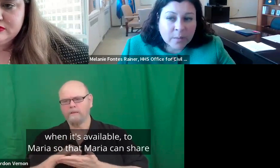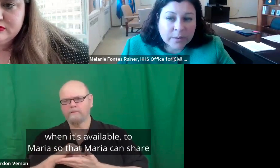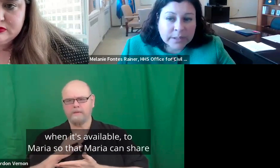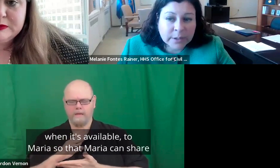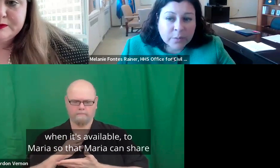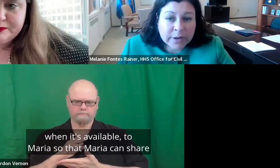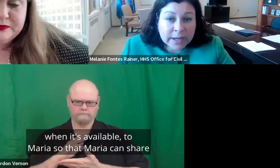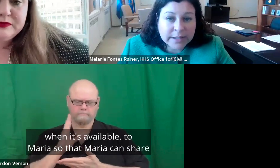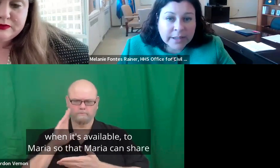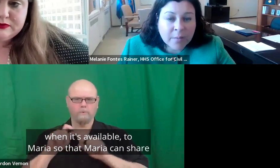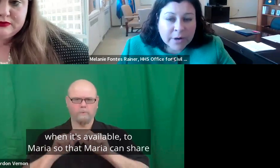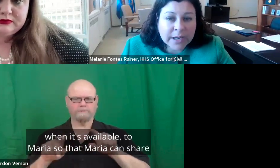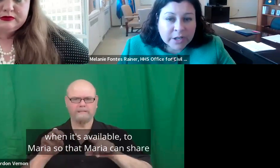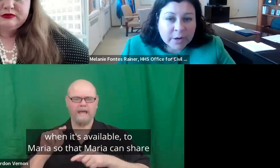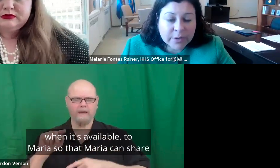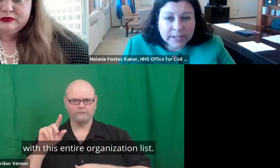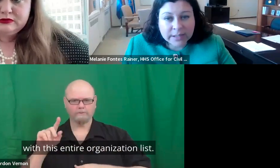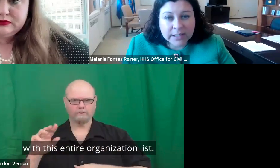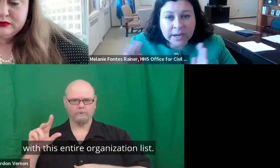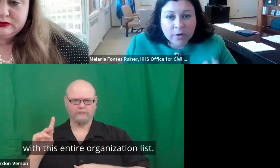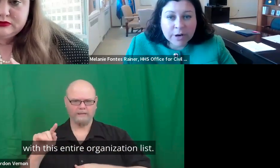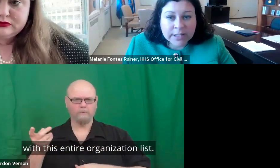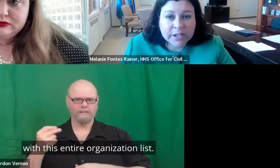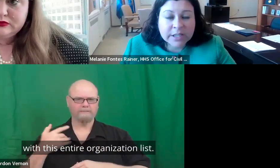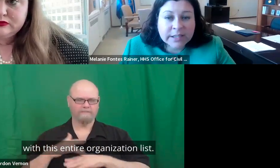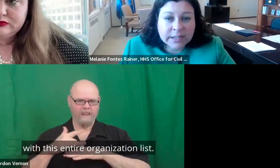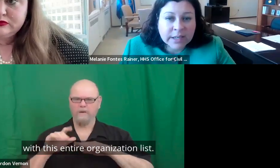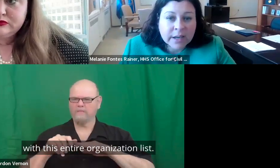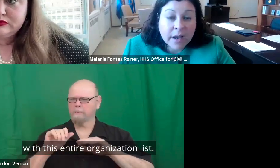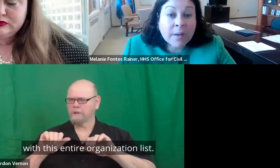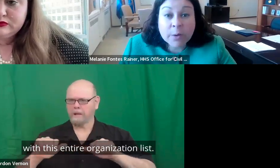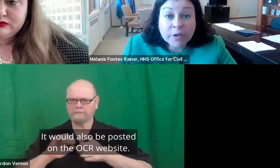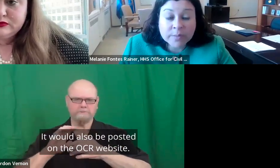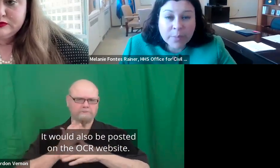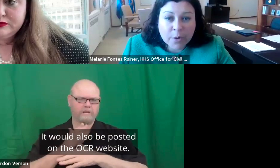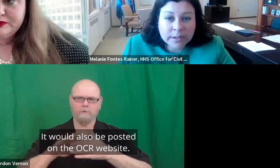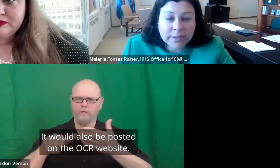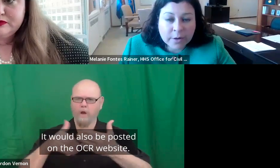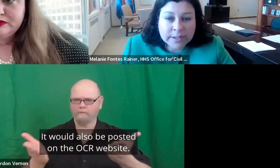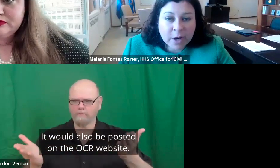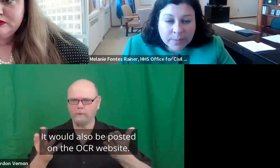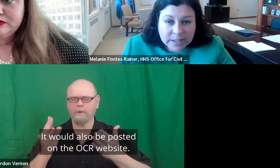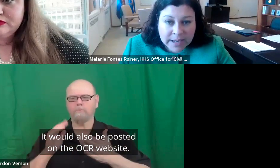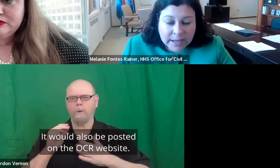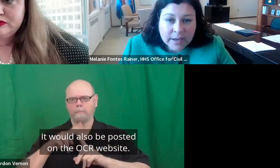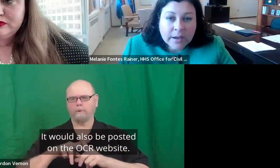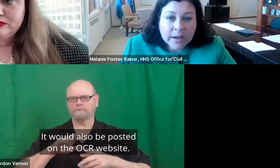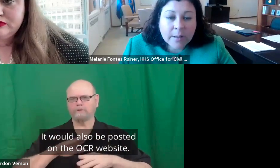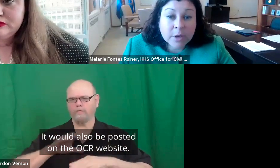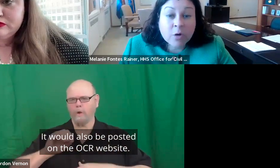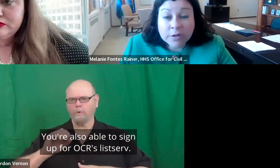when it's available to Maria so that Maria can share with this entire organization list. It would also be posted on the OCR